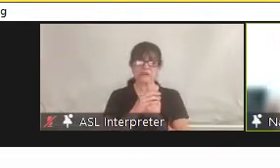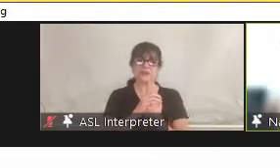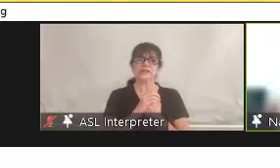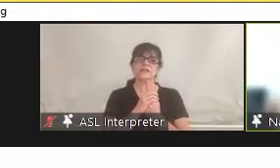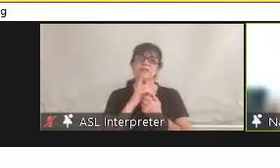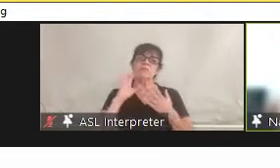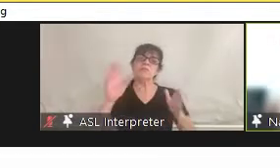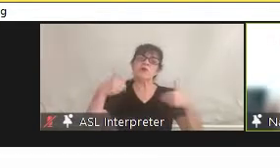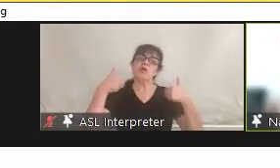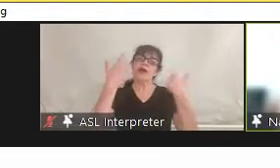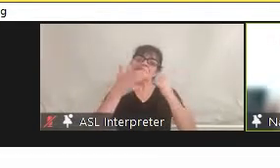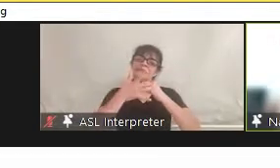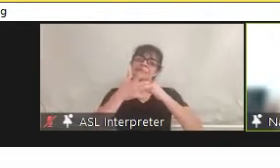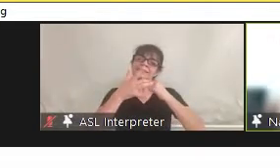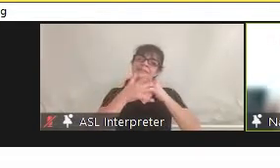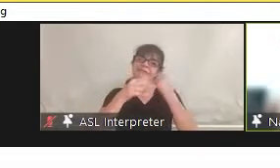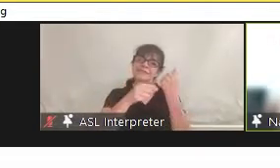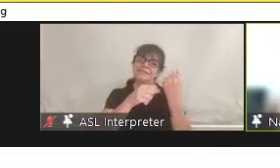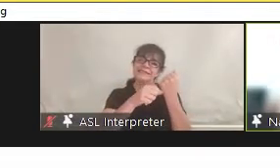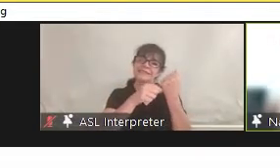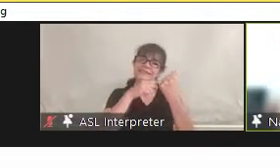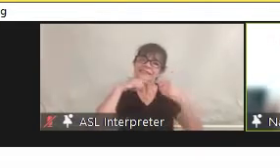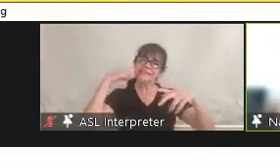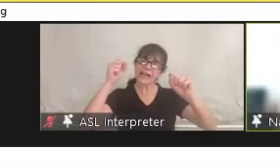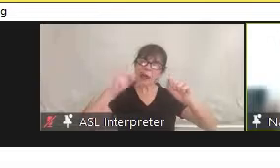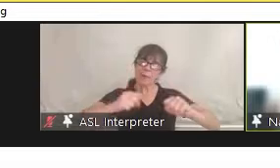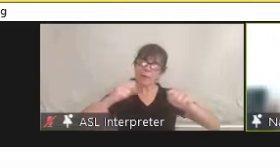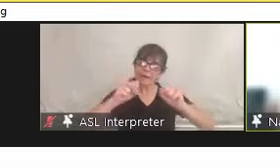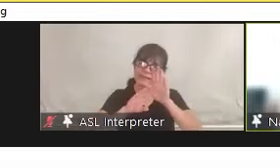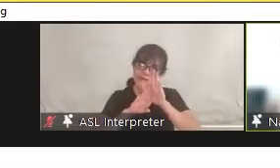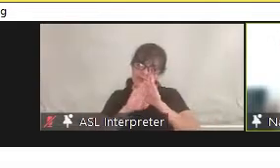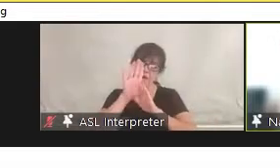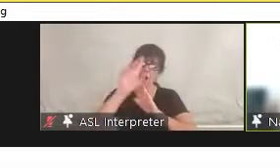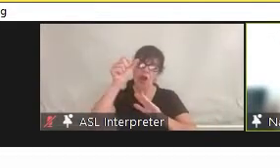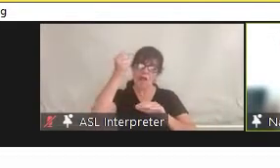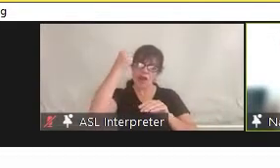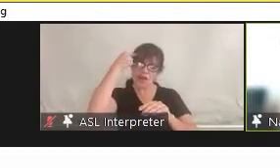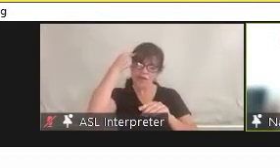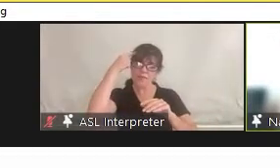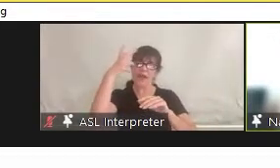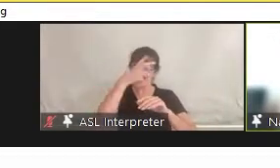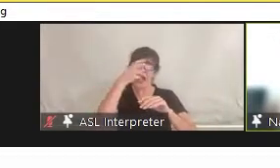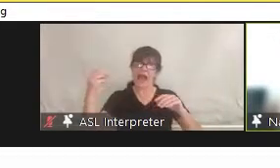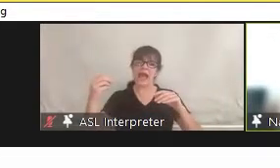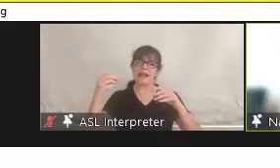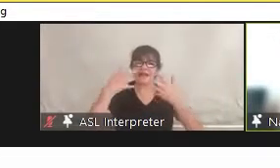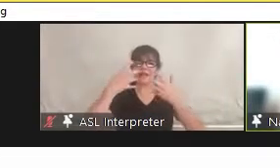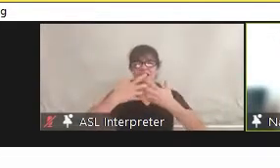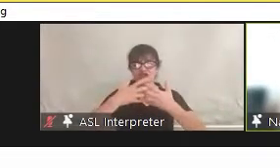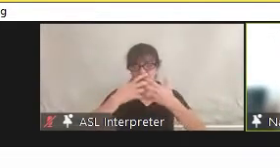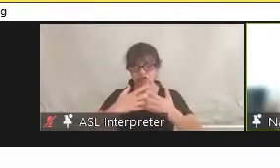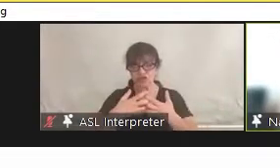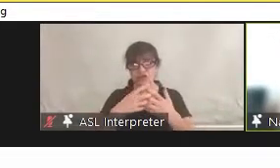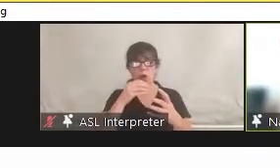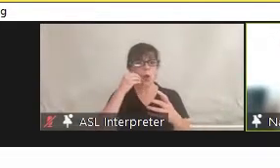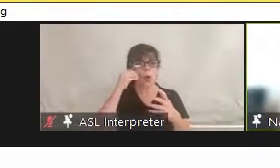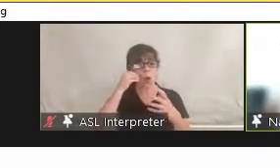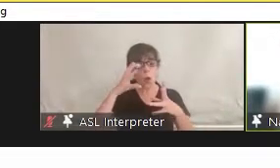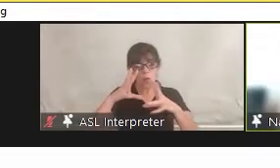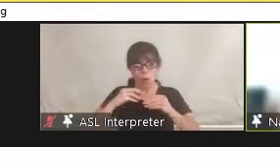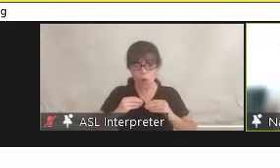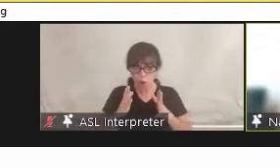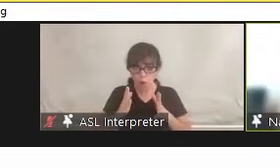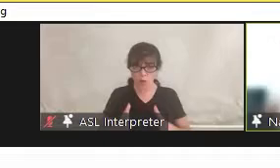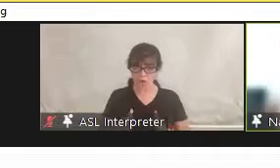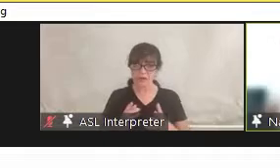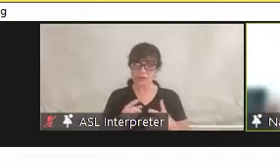technical assistance as well as capacity development of the government and also the industry, as well as homeowners, because